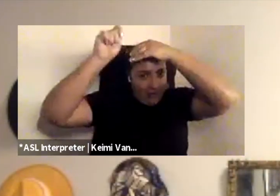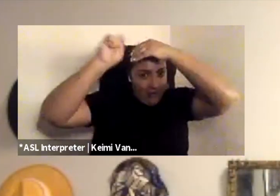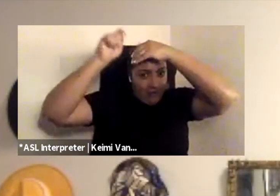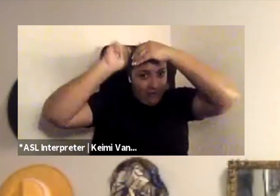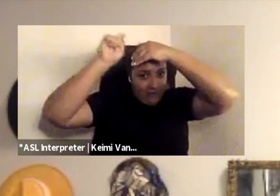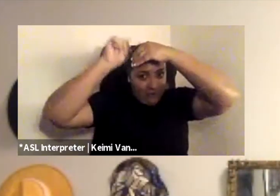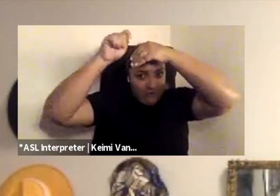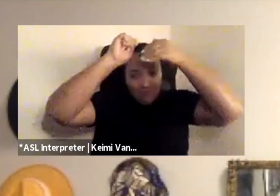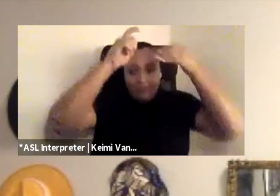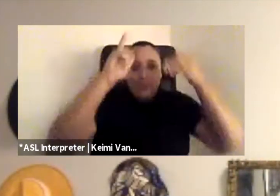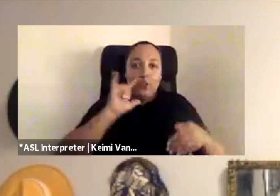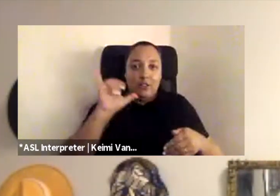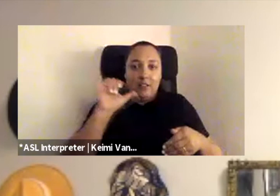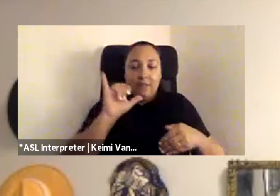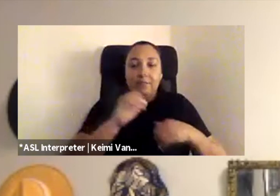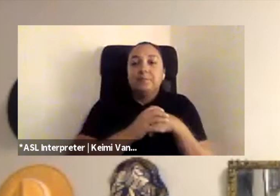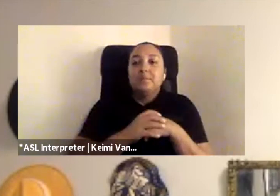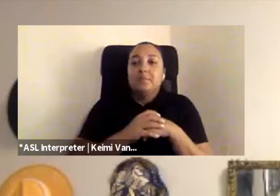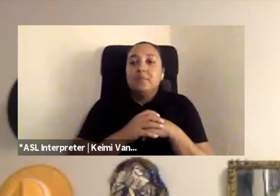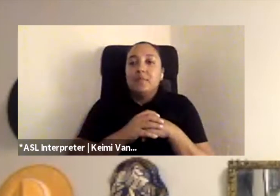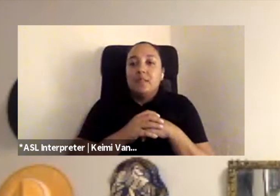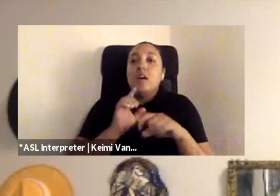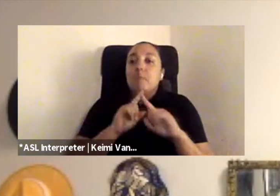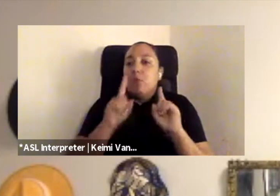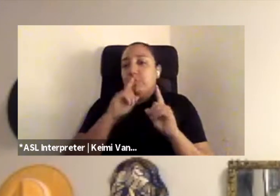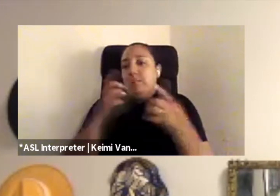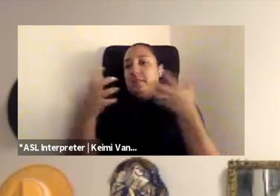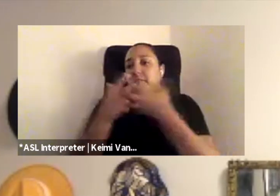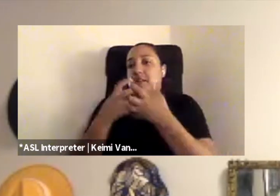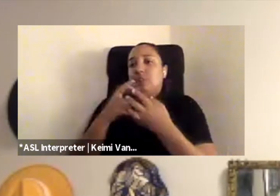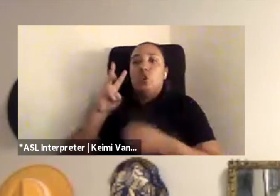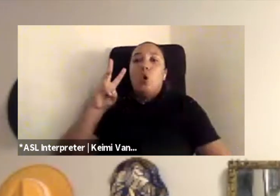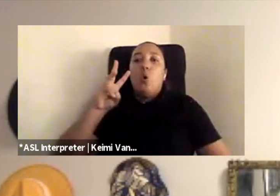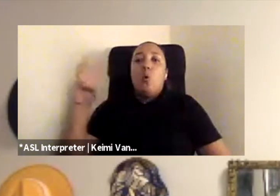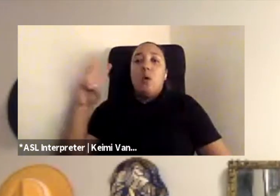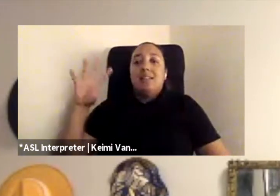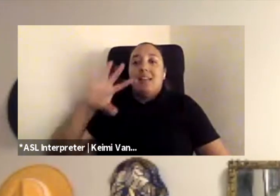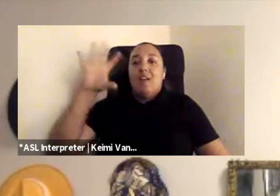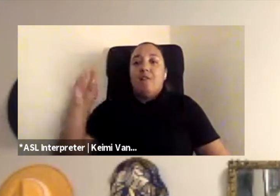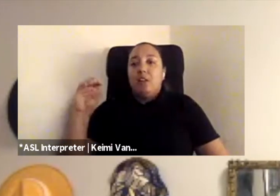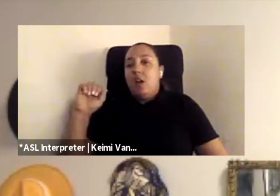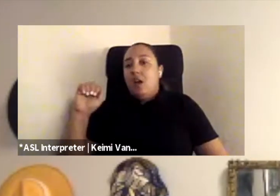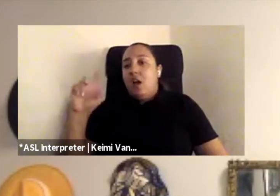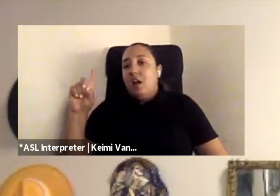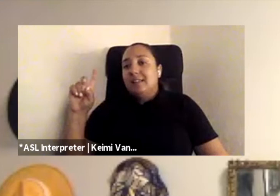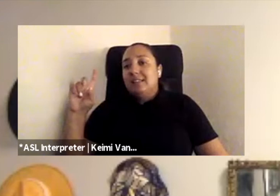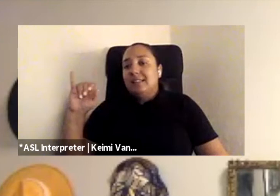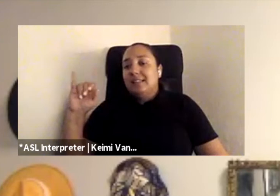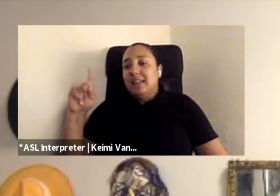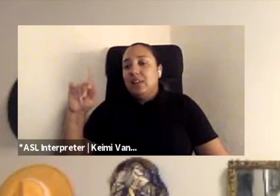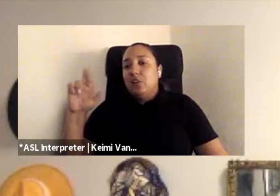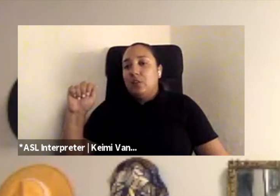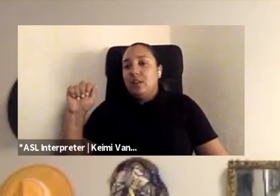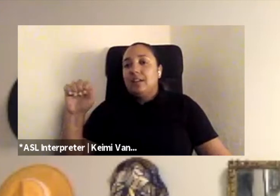combs, but are actually West African Adinkra symbols. And the symbol is representative